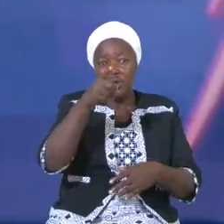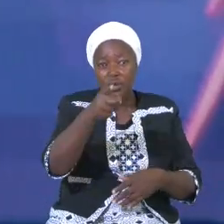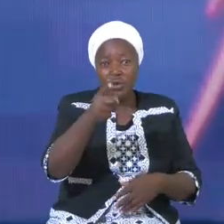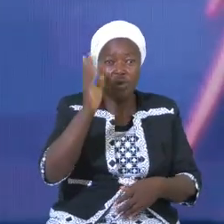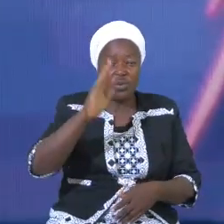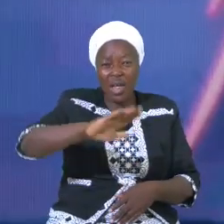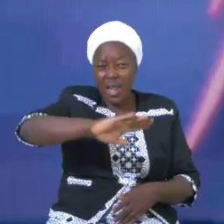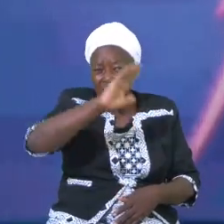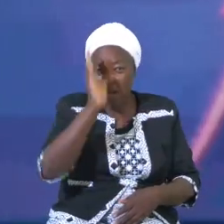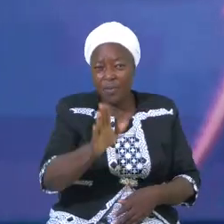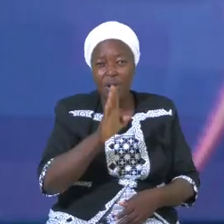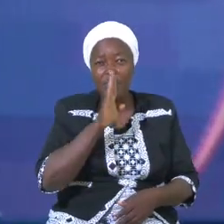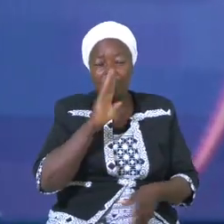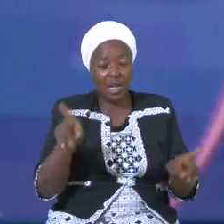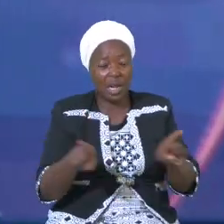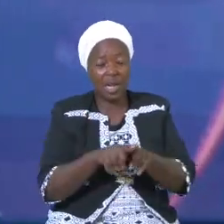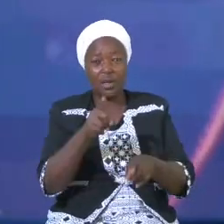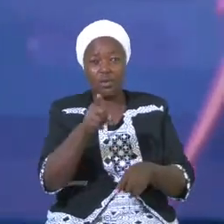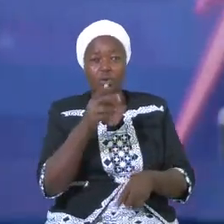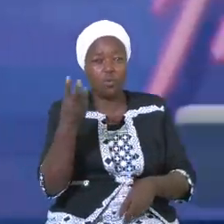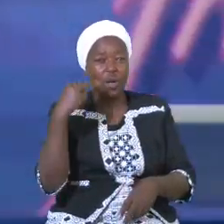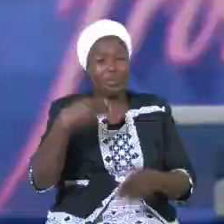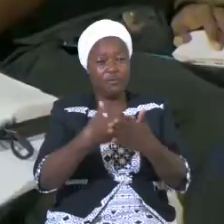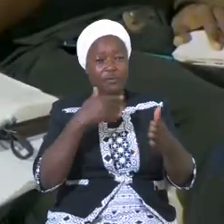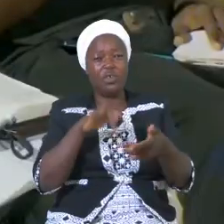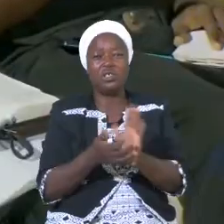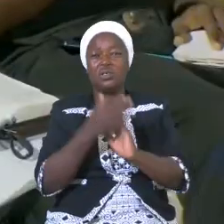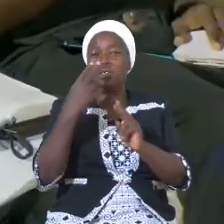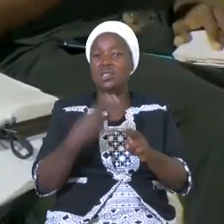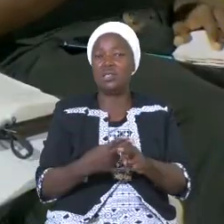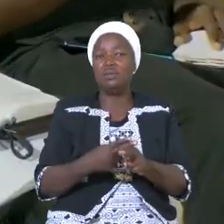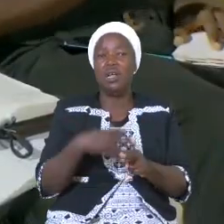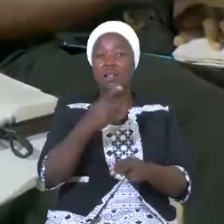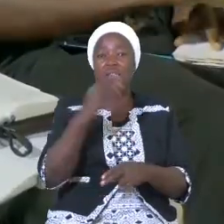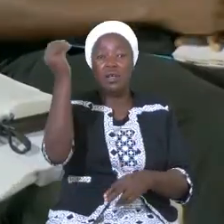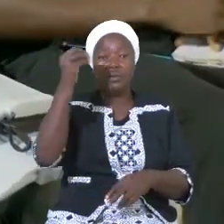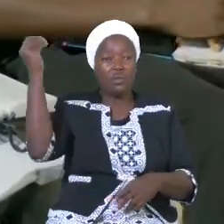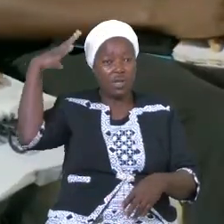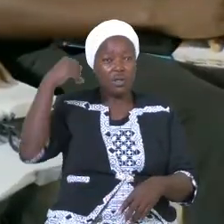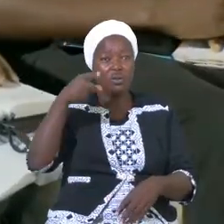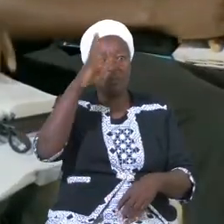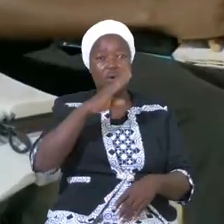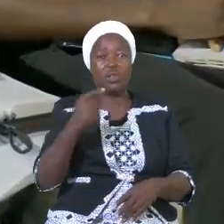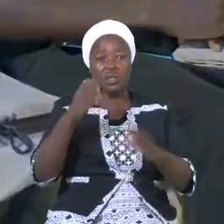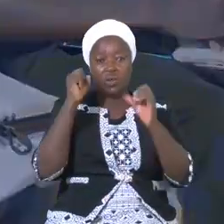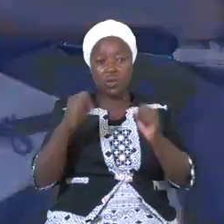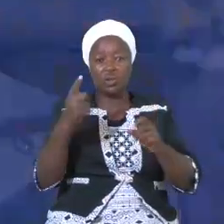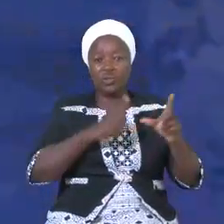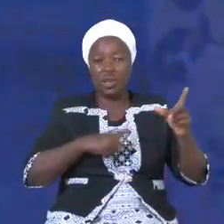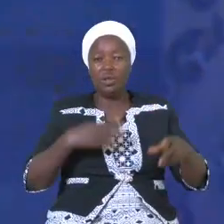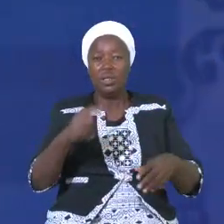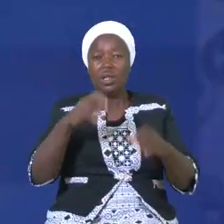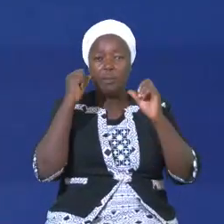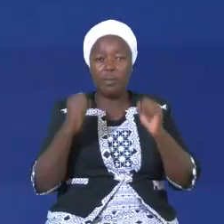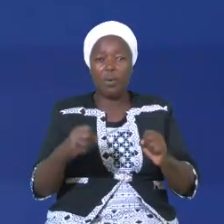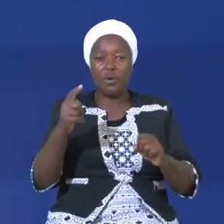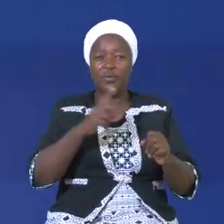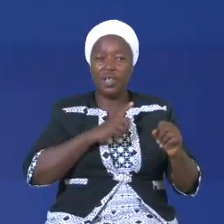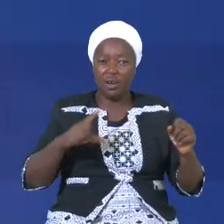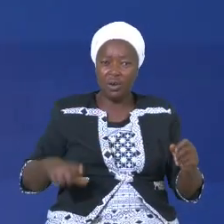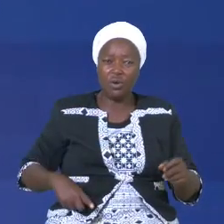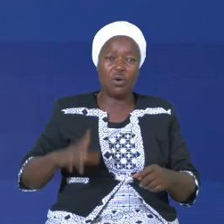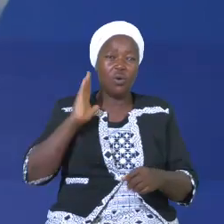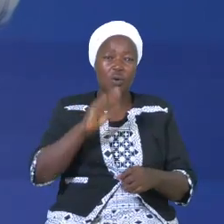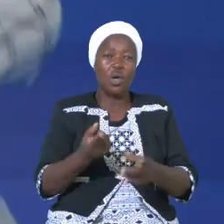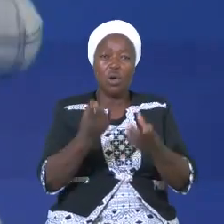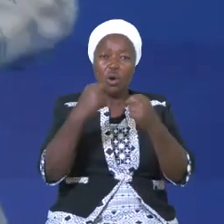be like you were before in jesus name the grace of god the strength of the lord the power of the lord will come to